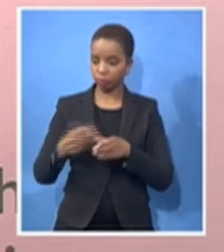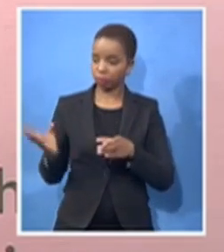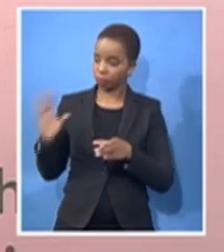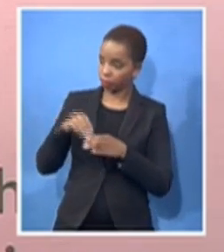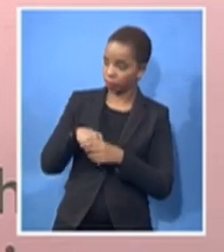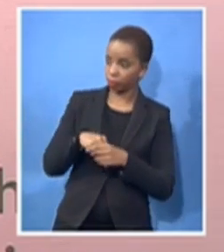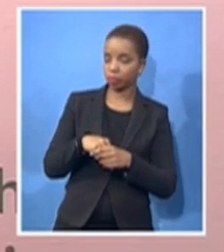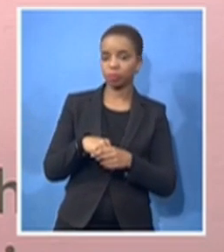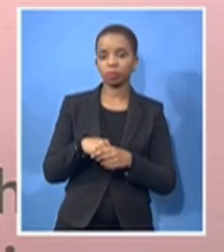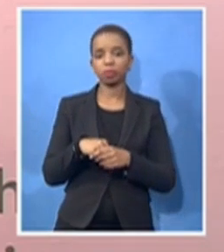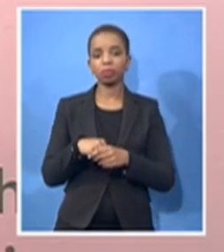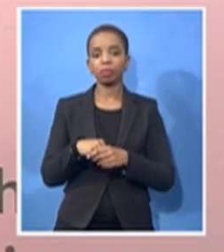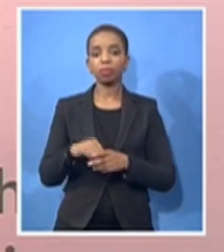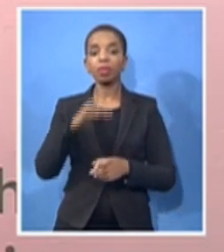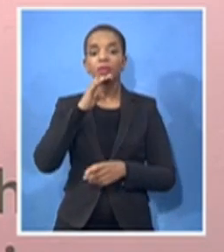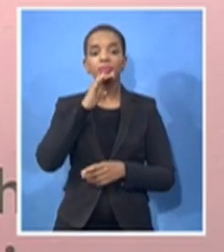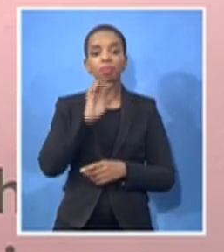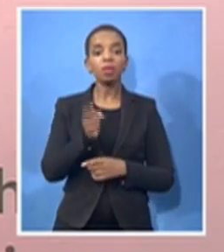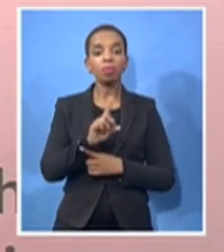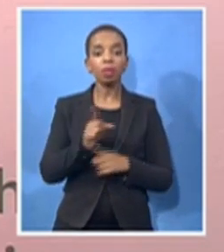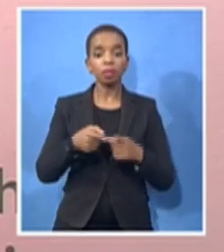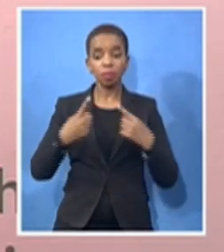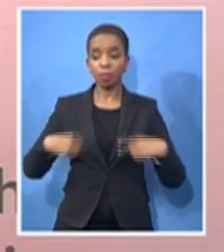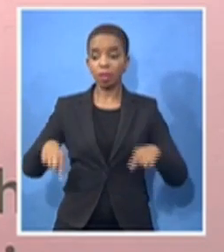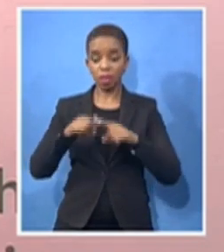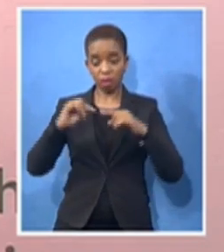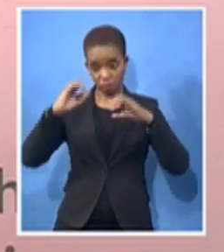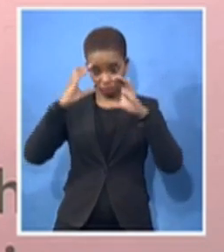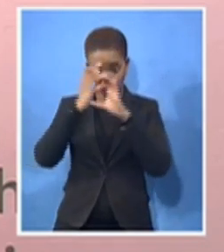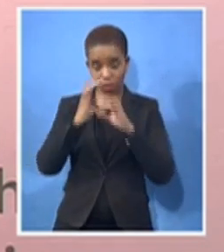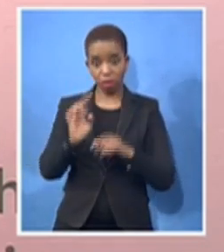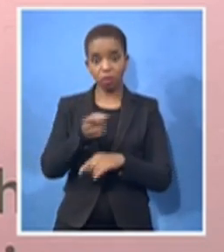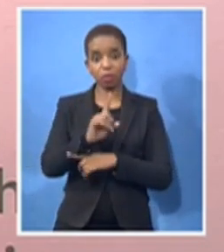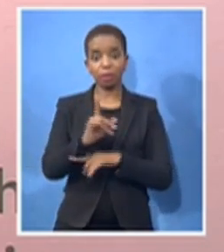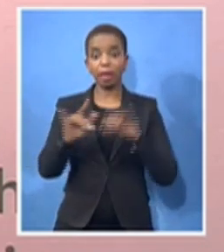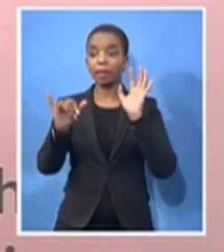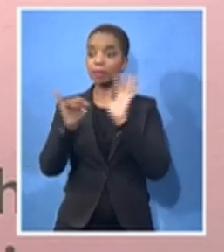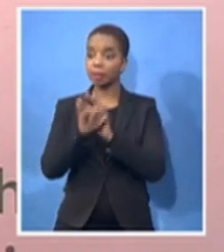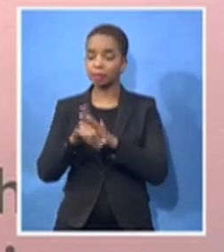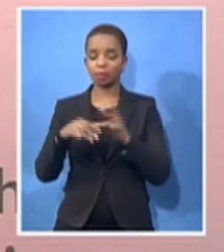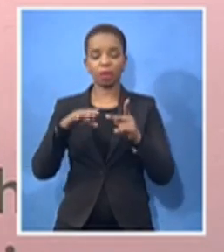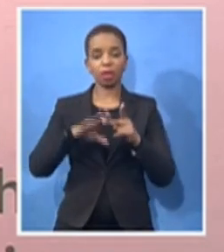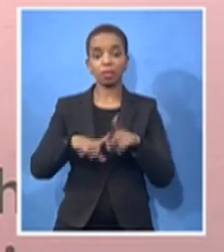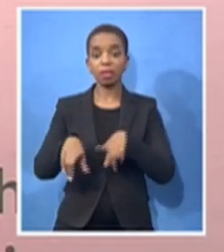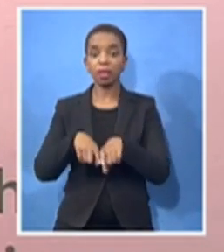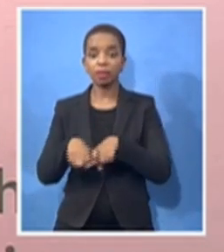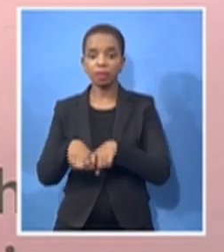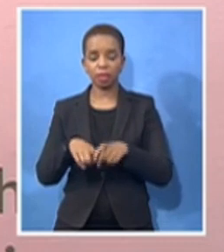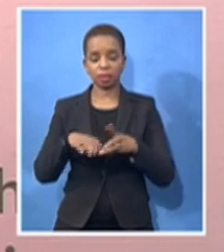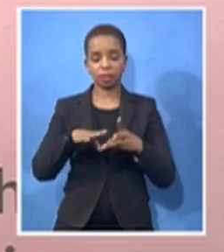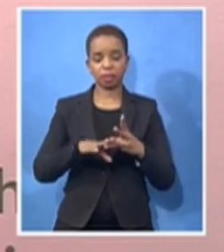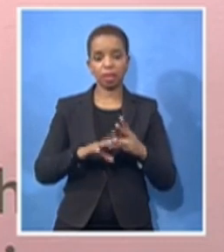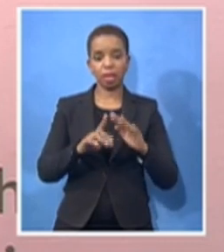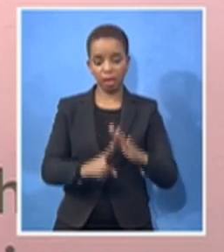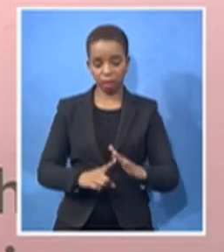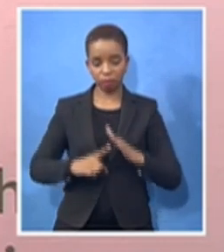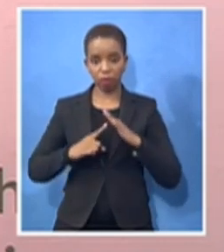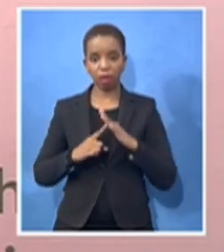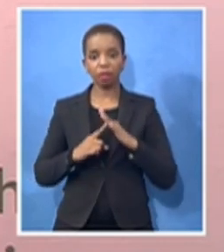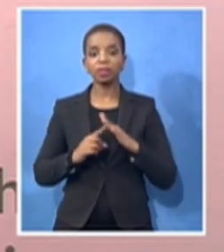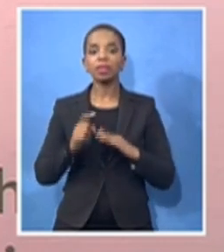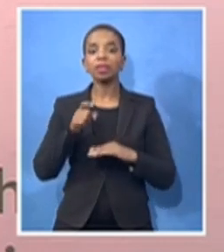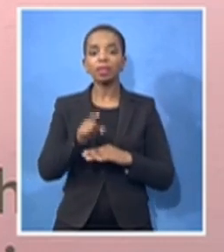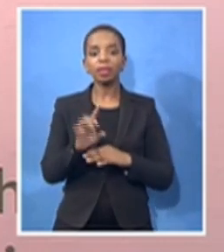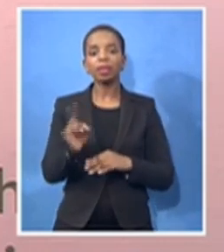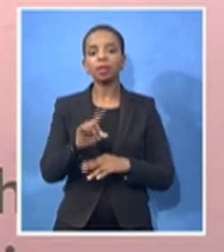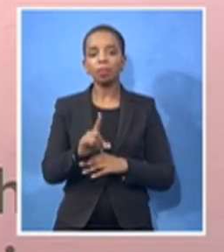identifying and testing, isolating and quarantine, that is still the mainstay of our strategy that works. As I was